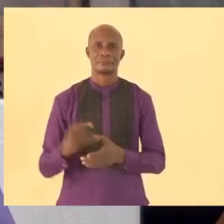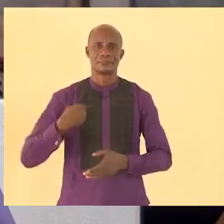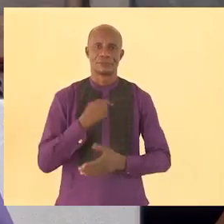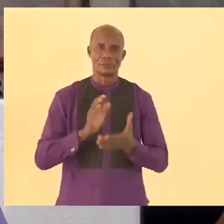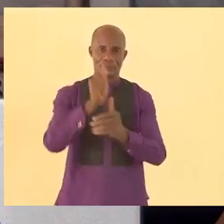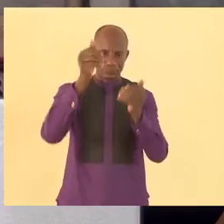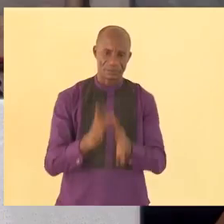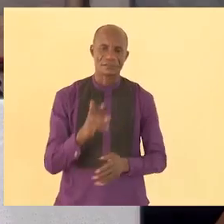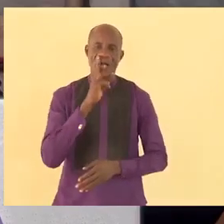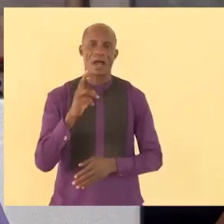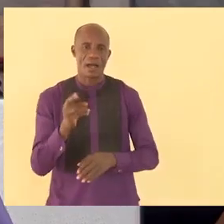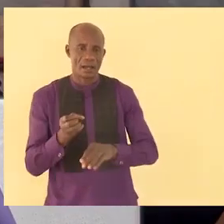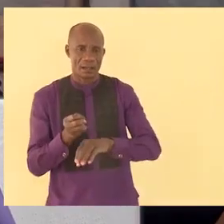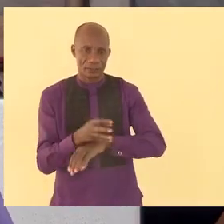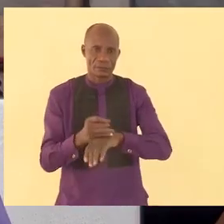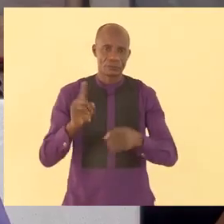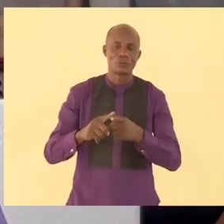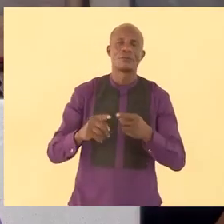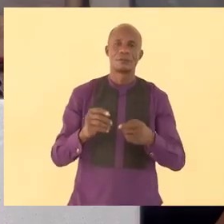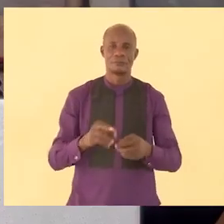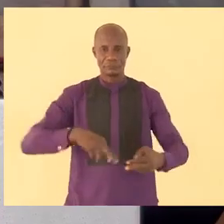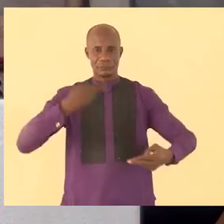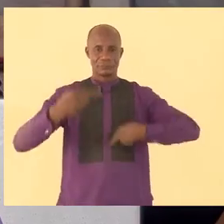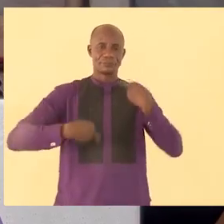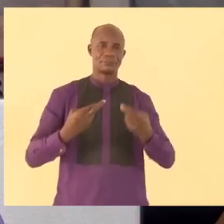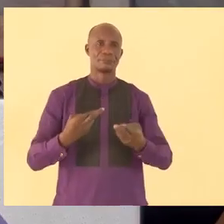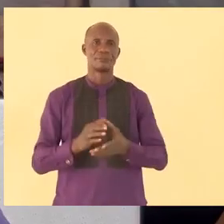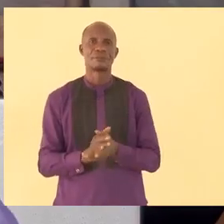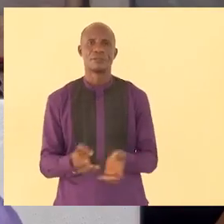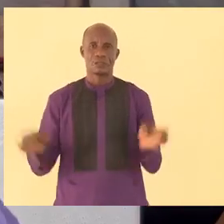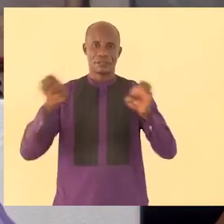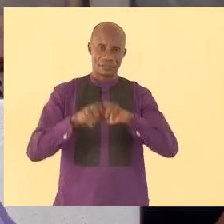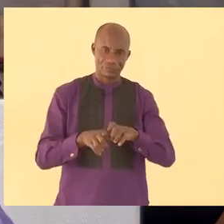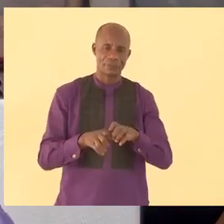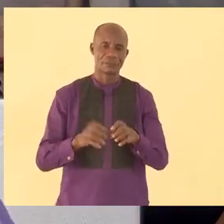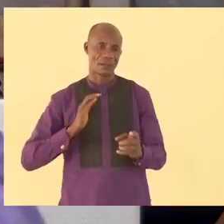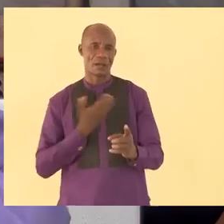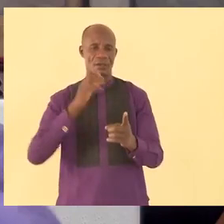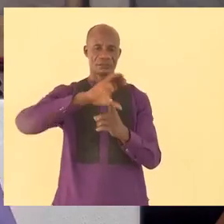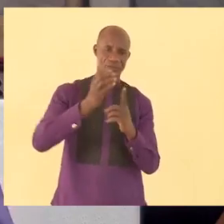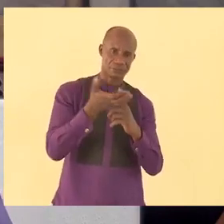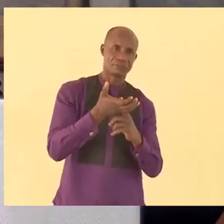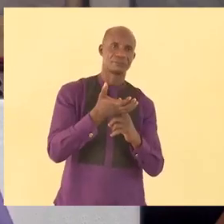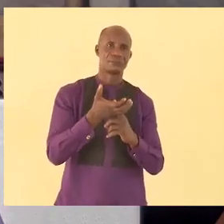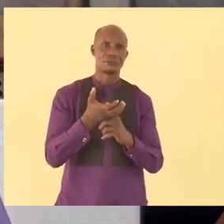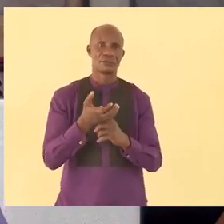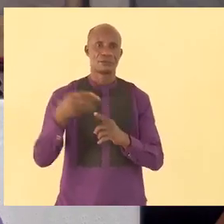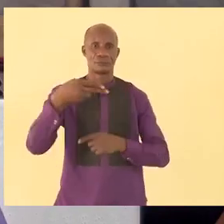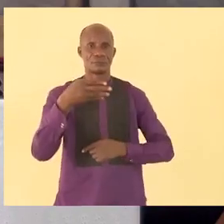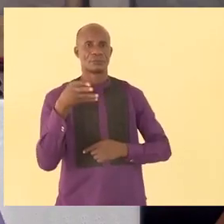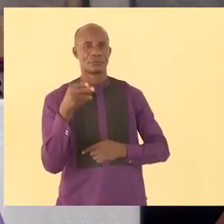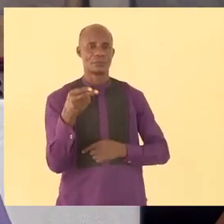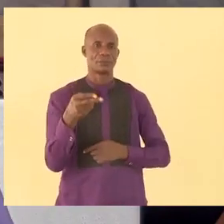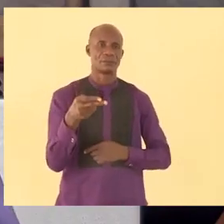We believers are admonished to rejoice, even though our circumstances of Boko Haram,